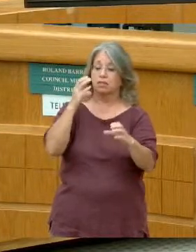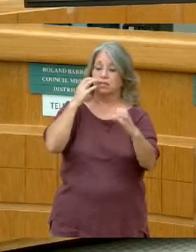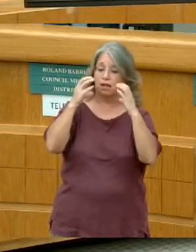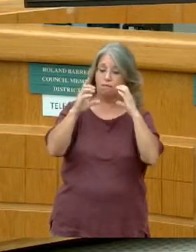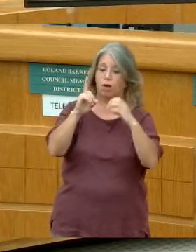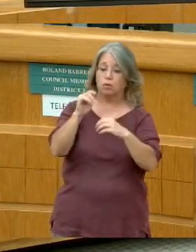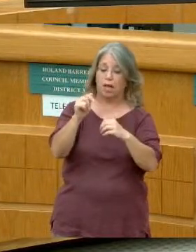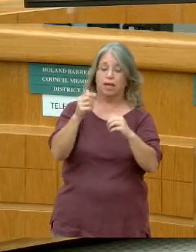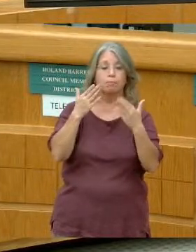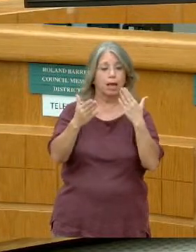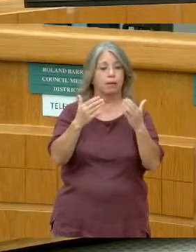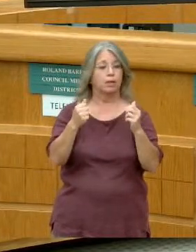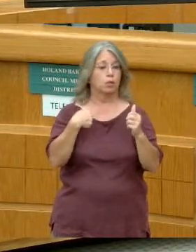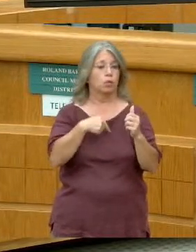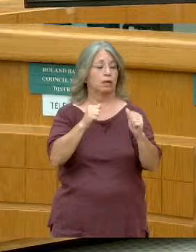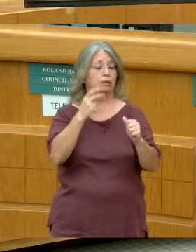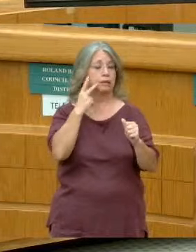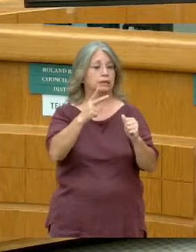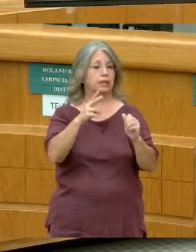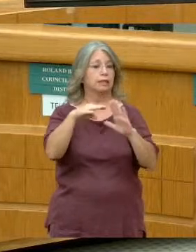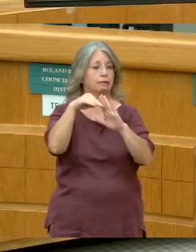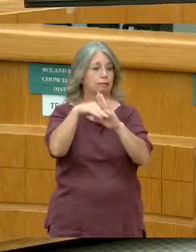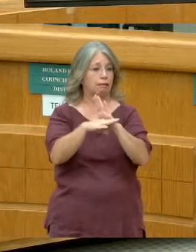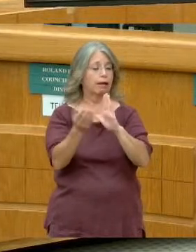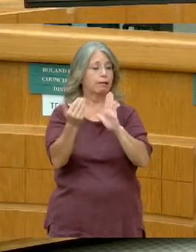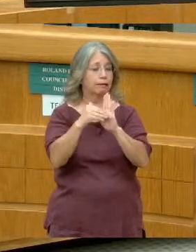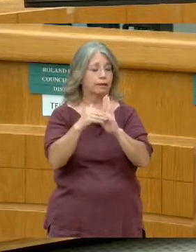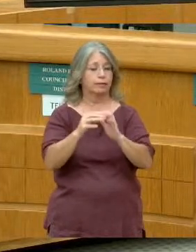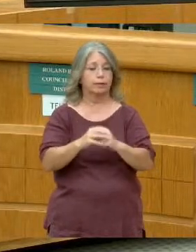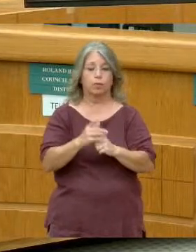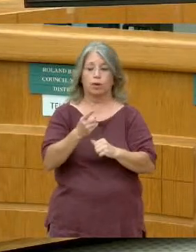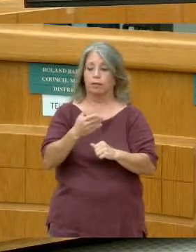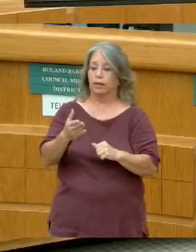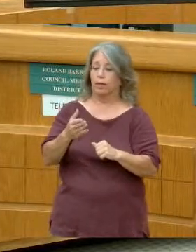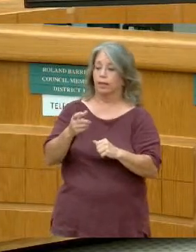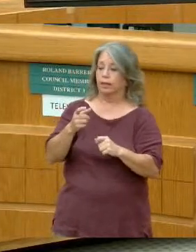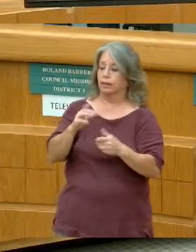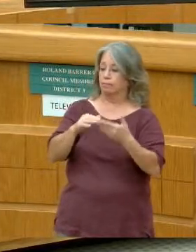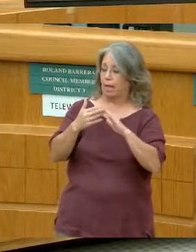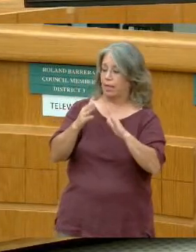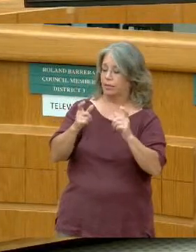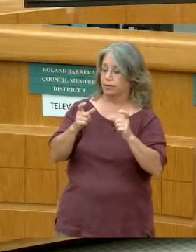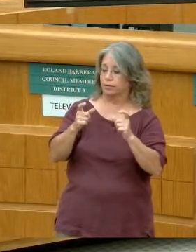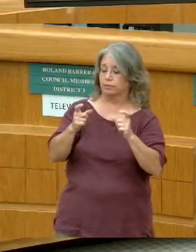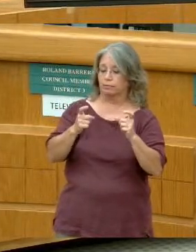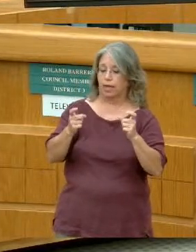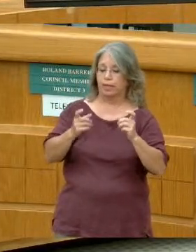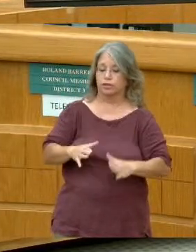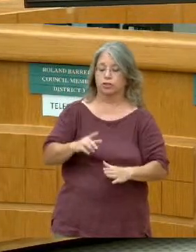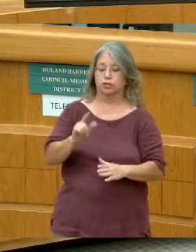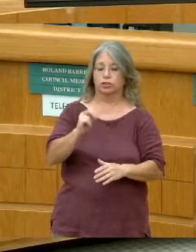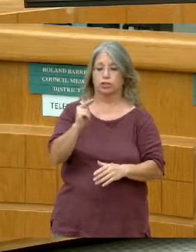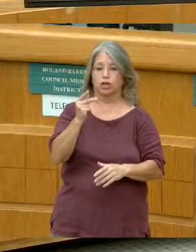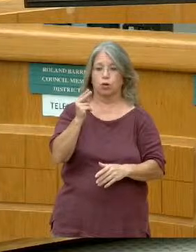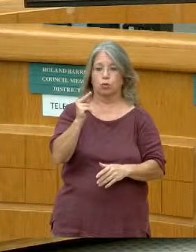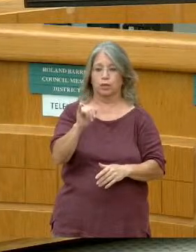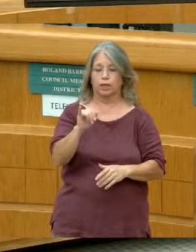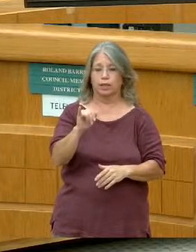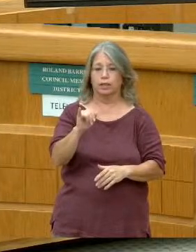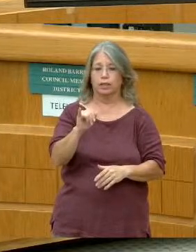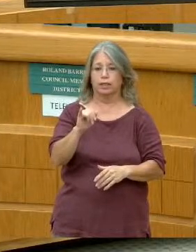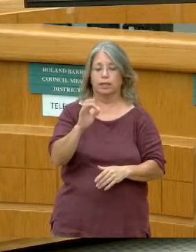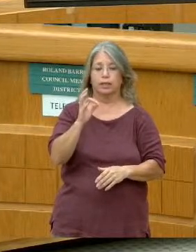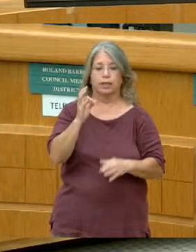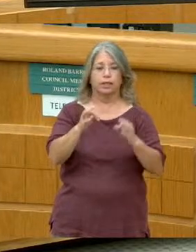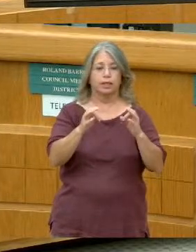decline like we have now. And the one thing I'll say is that City Manager Zanoni saw maybe if you looked in really close day to day, maybe a little